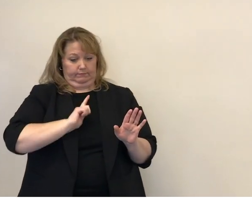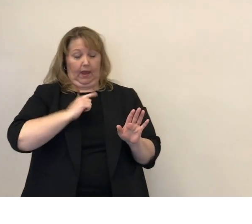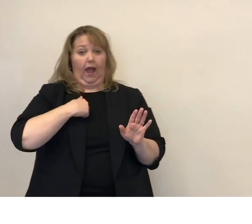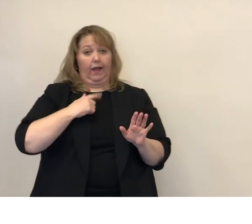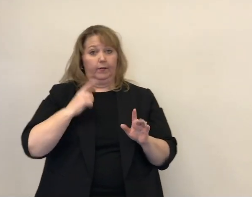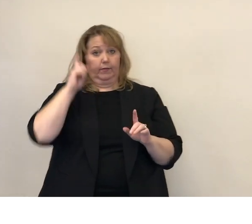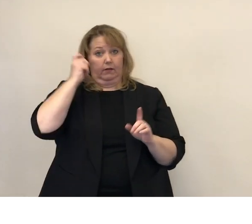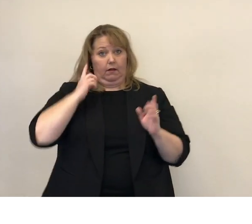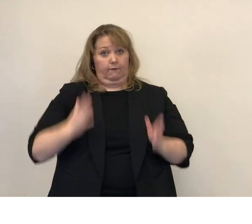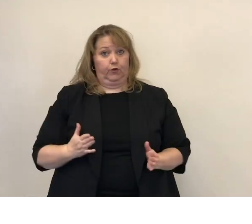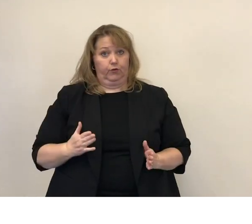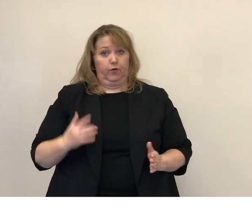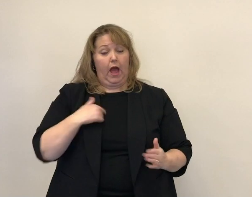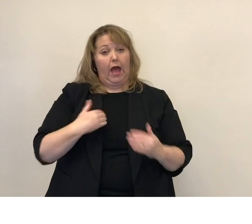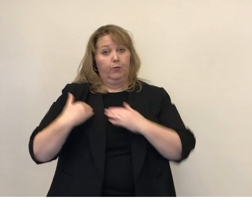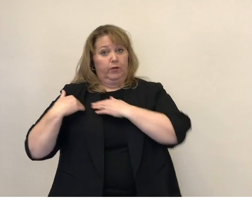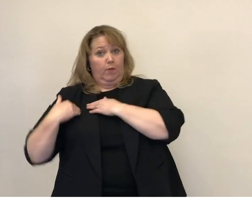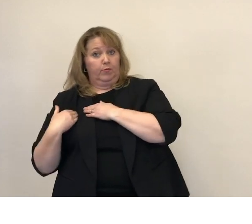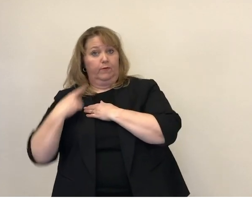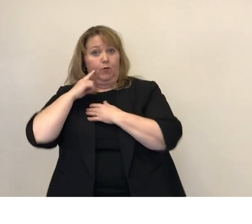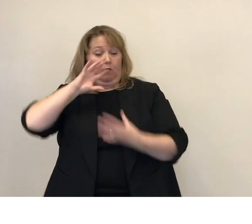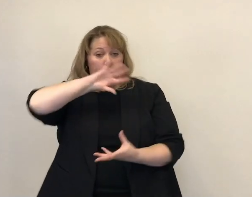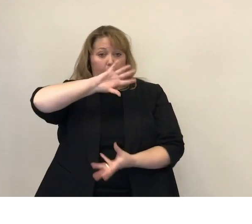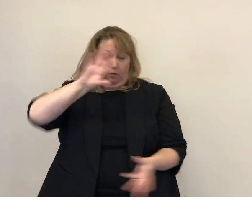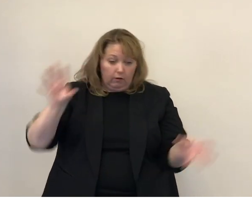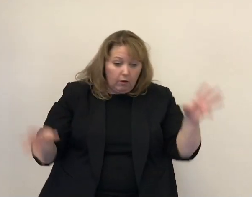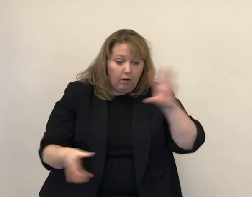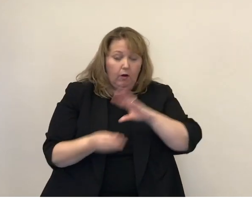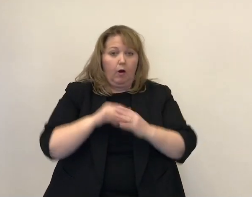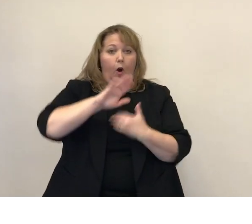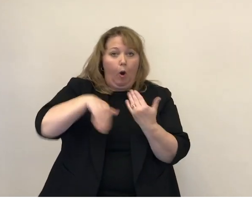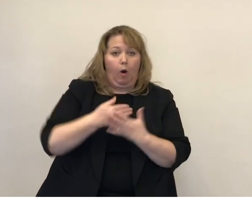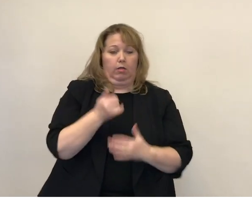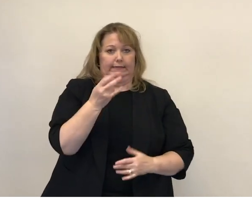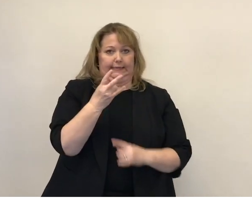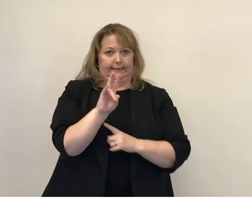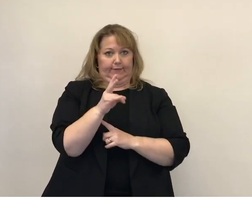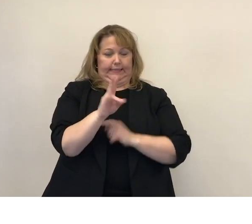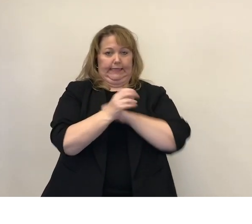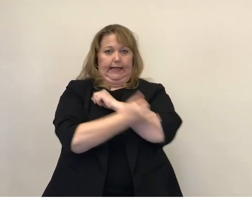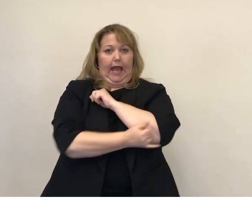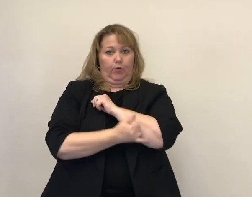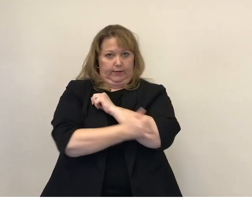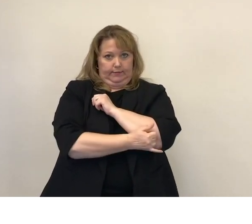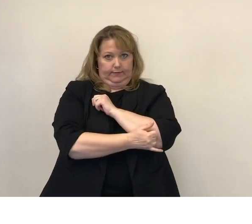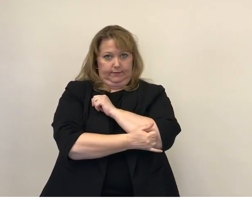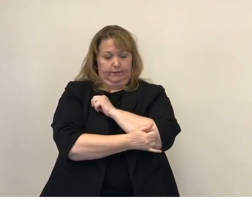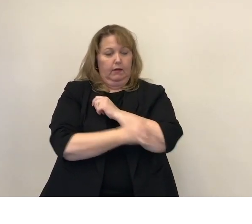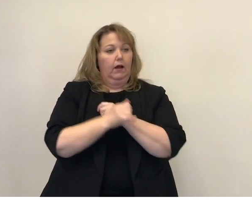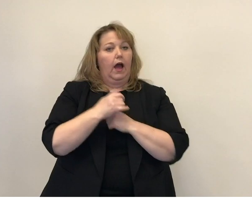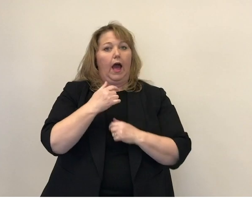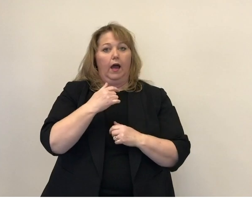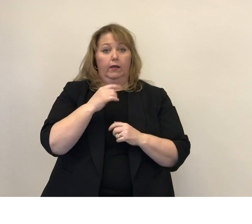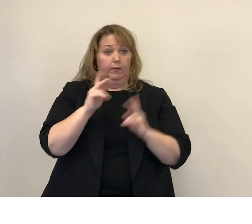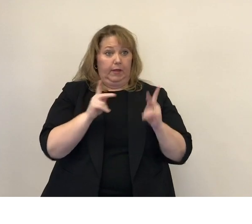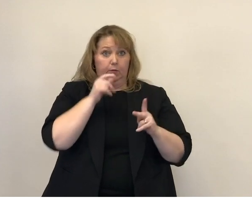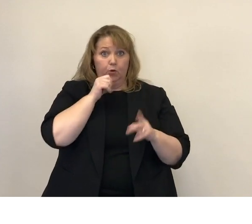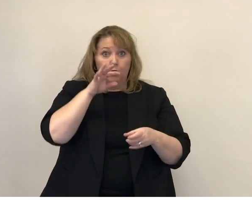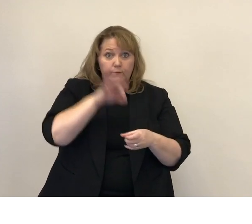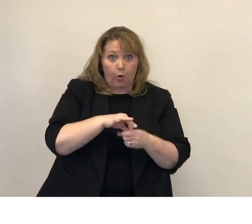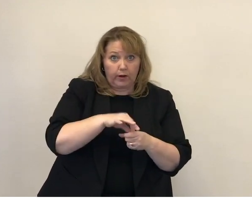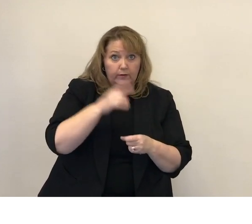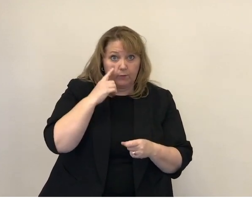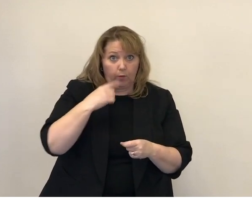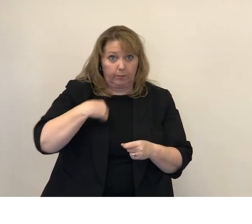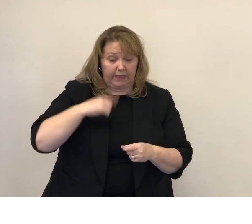have the responsibility of White Pine County. That's who they're elected to serve. I'm elected by all the citizens in the state of Nevada, and